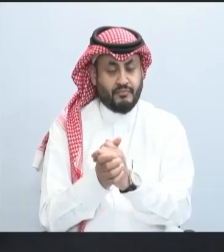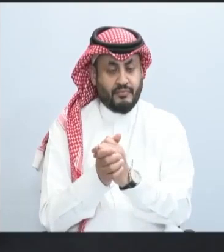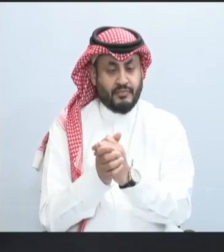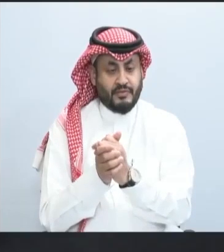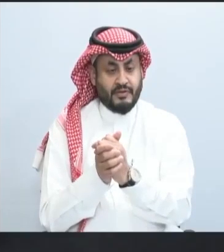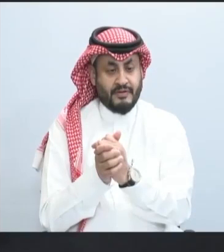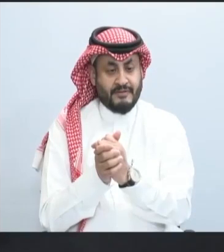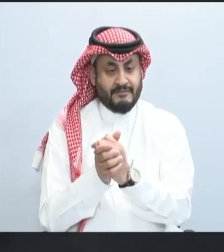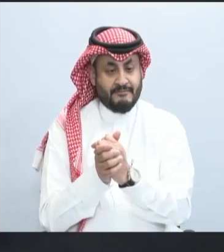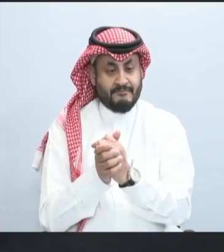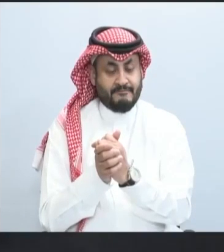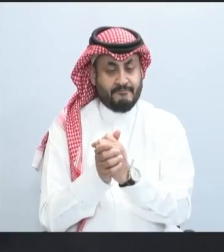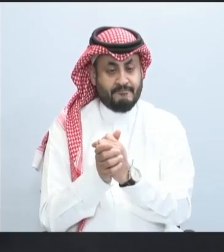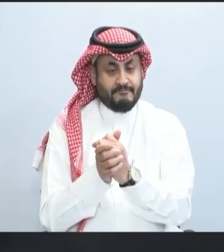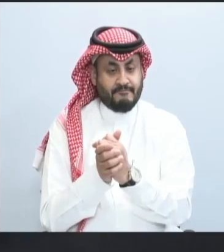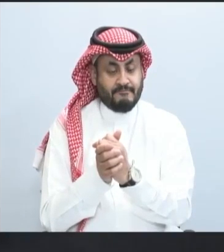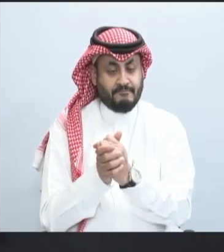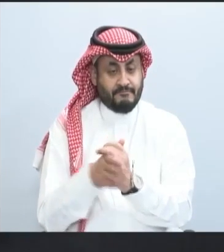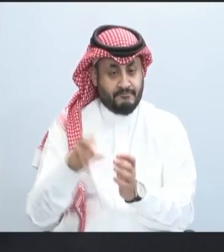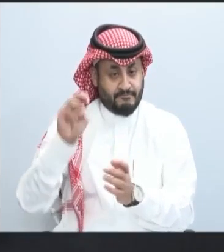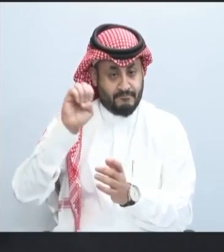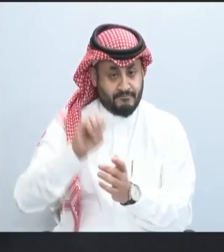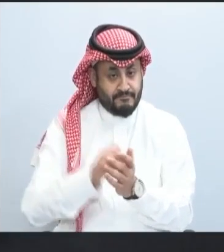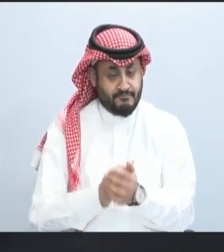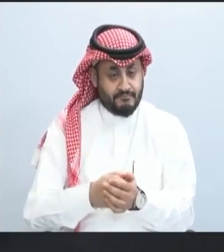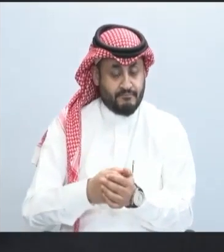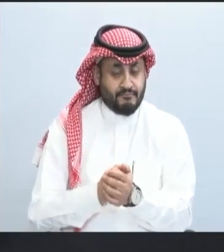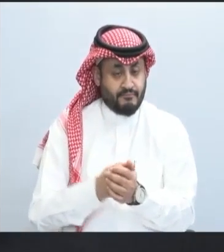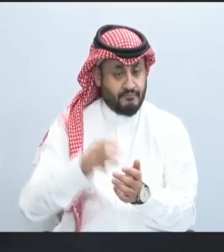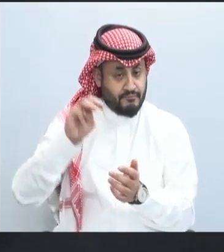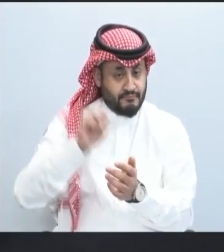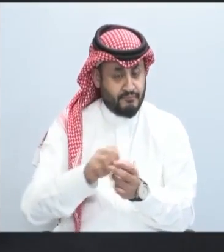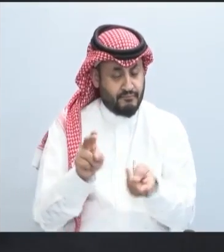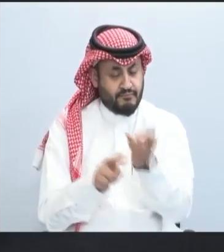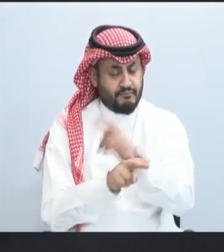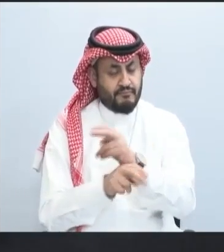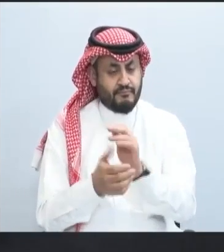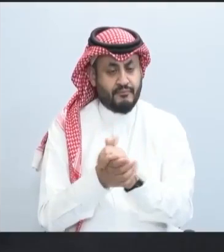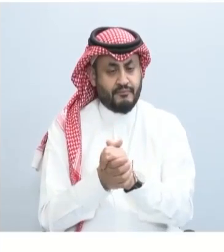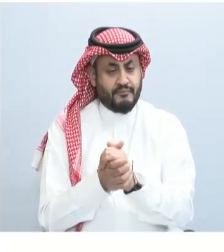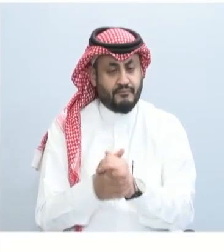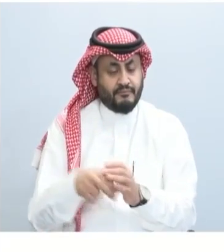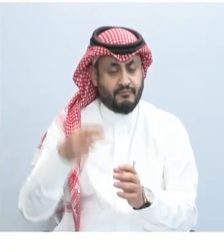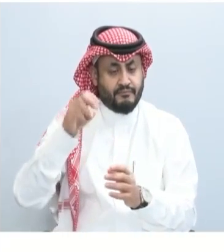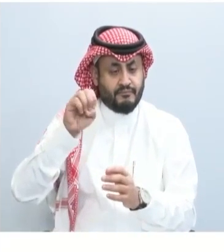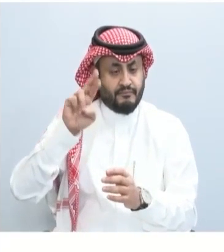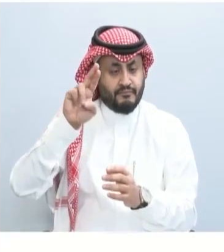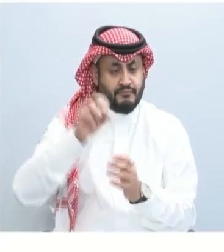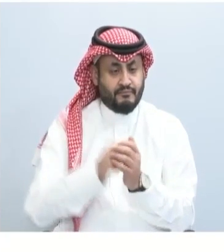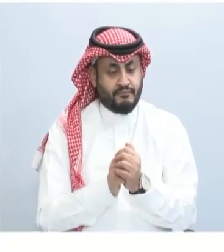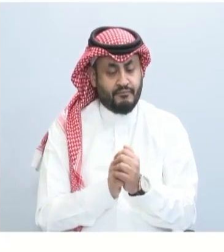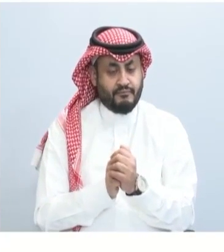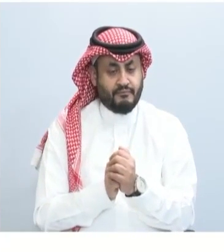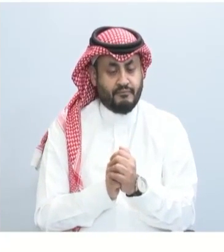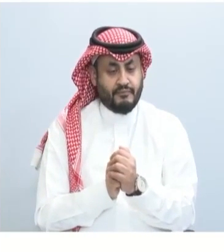he says that me and my sister, we can change my sister to his